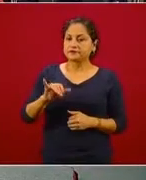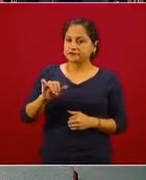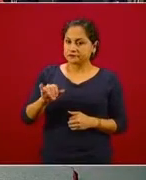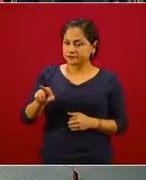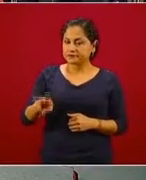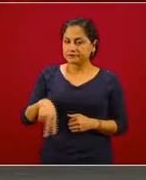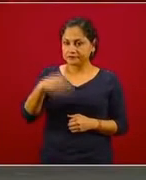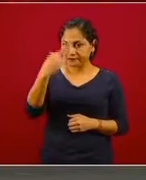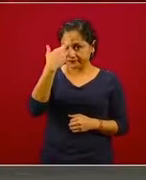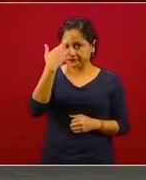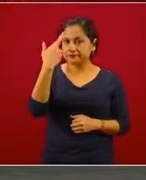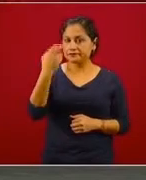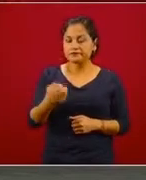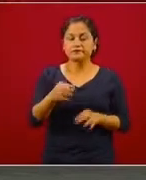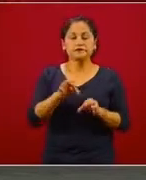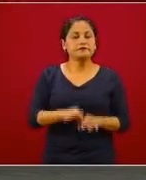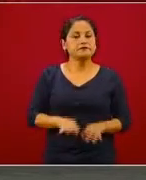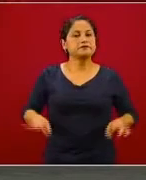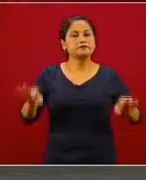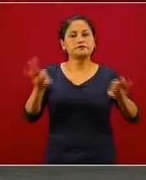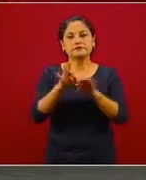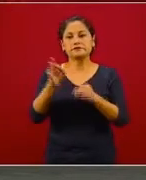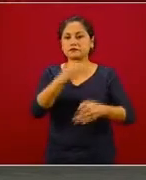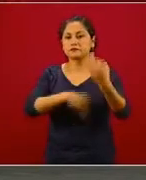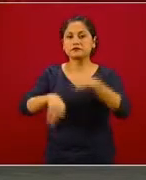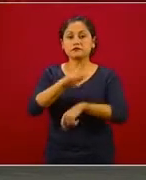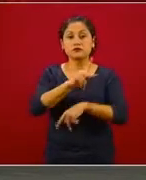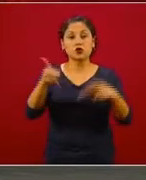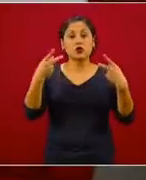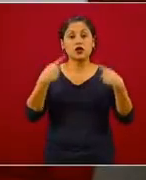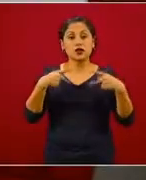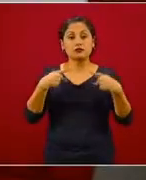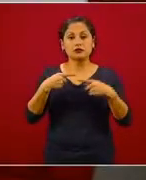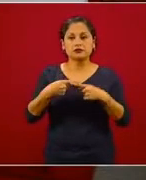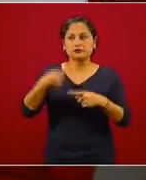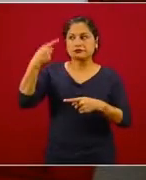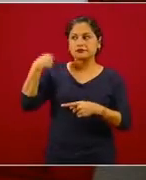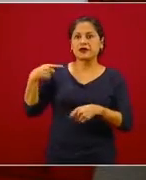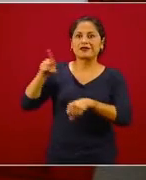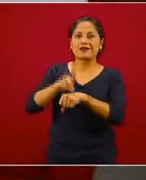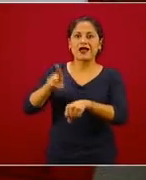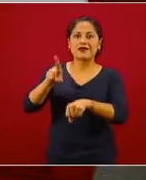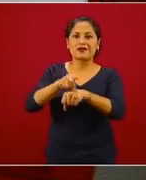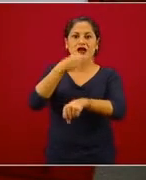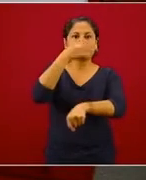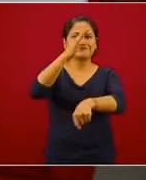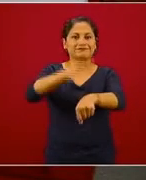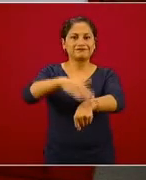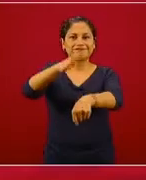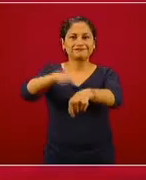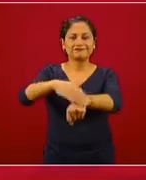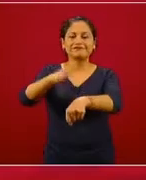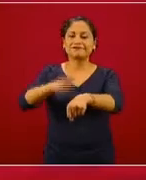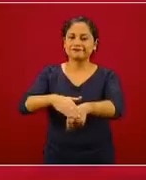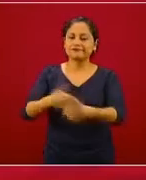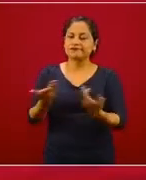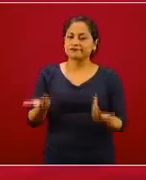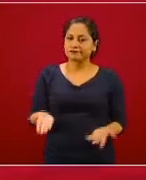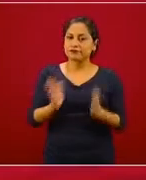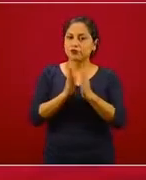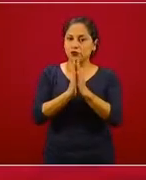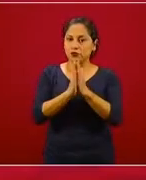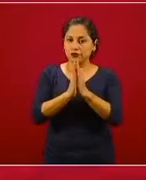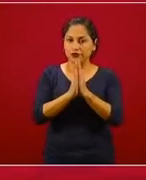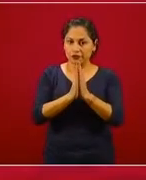in a increase of the disease. So what's the next step here? This is very important.